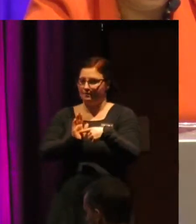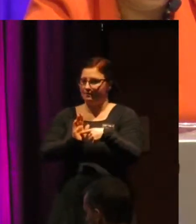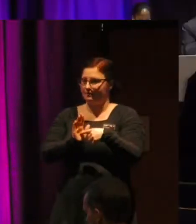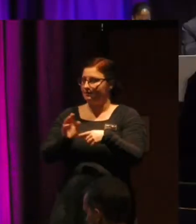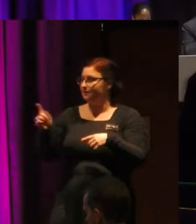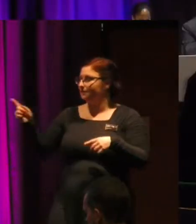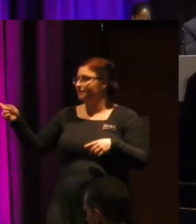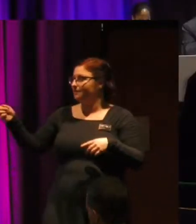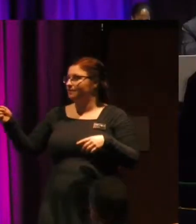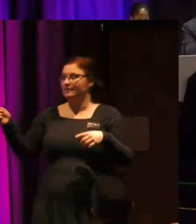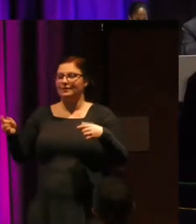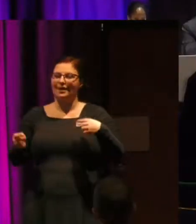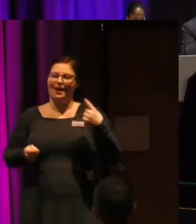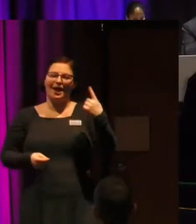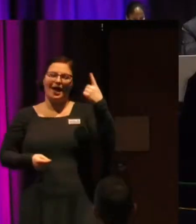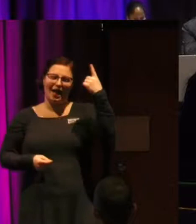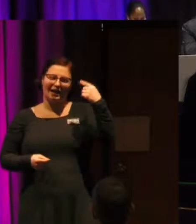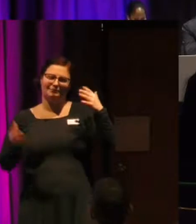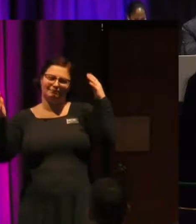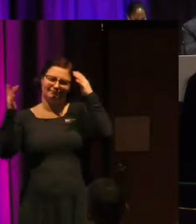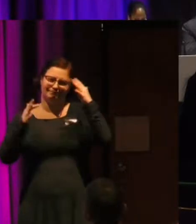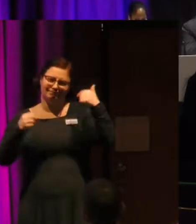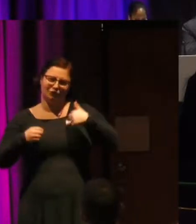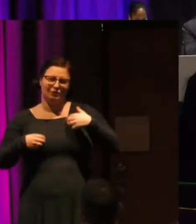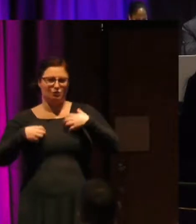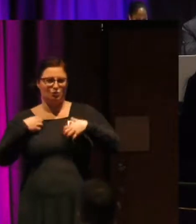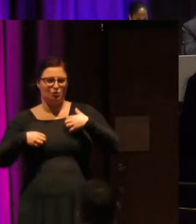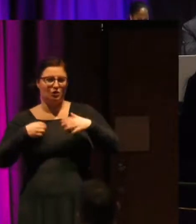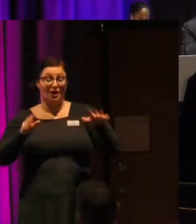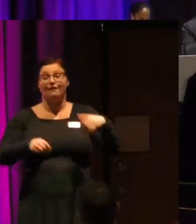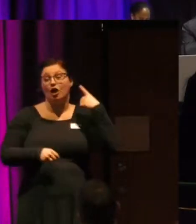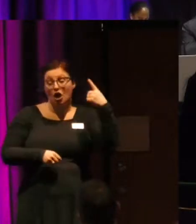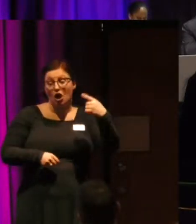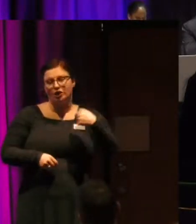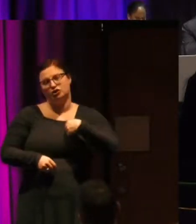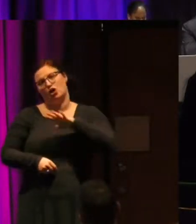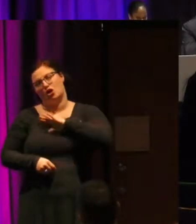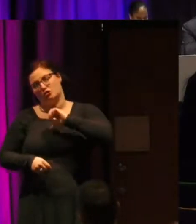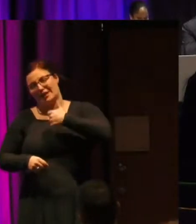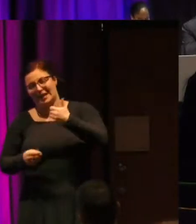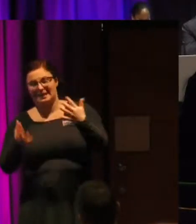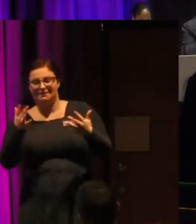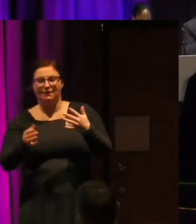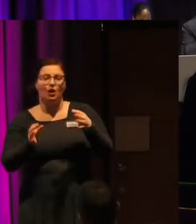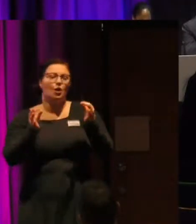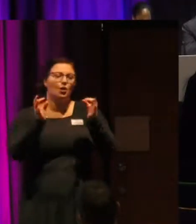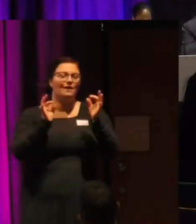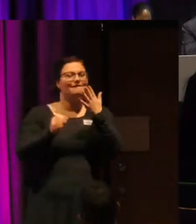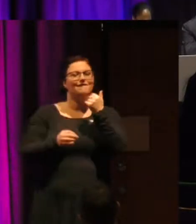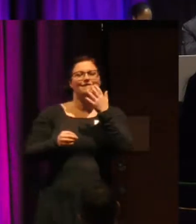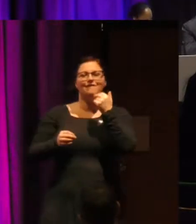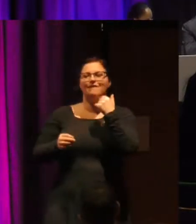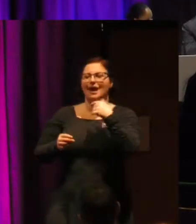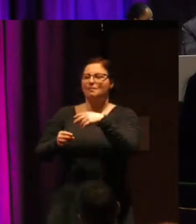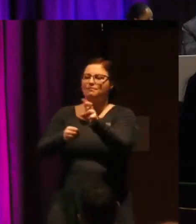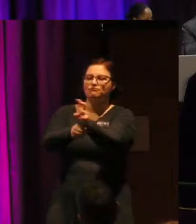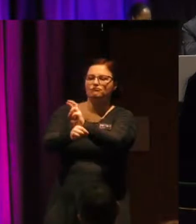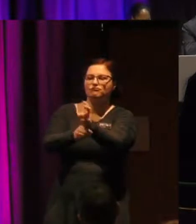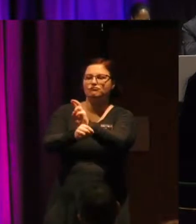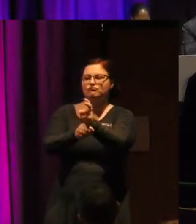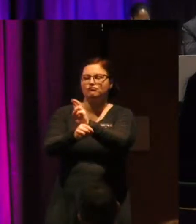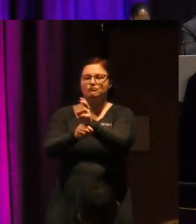One concern I've had, or one concern I hear a lot, is who monitors this hate speech?